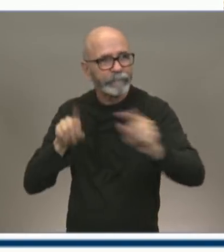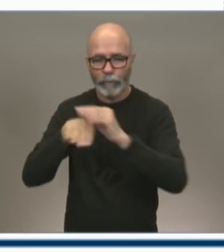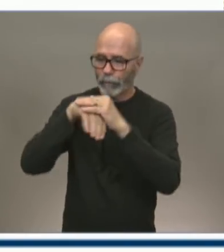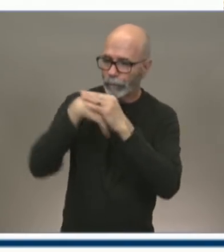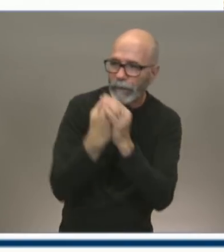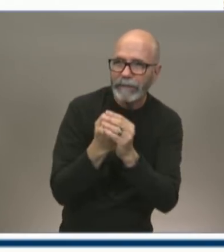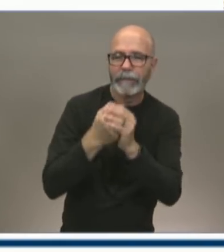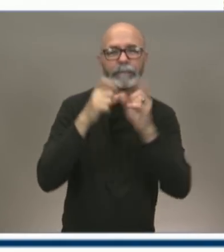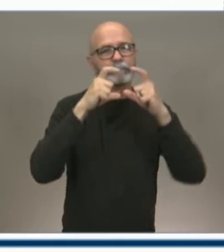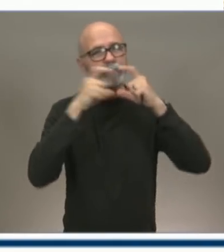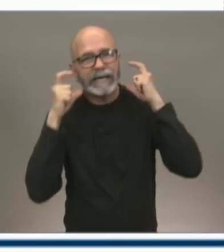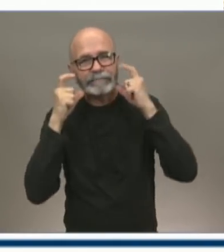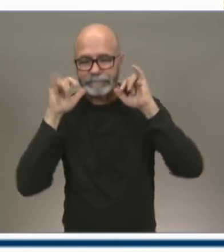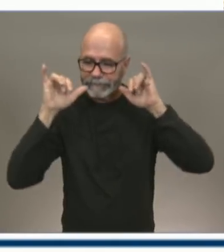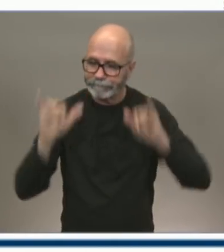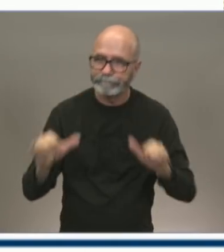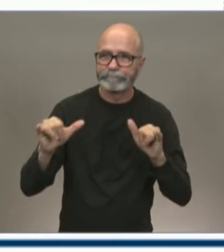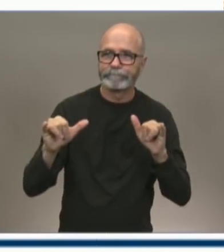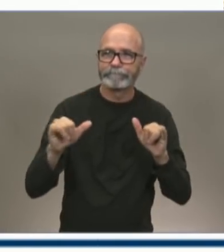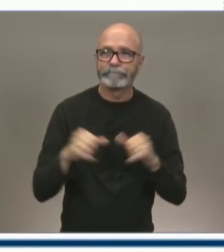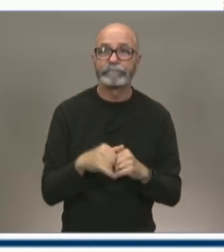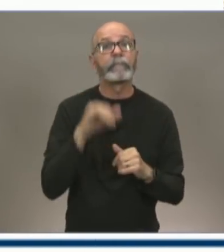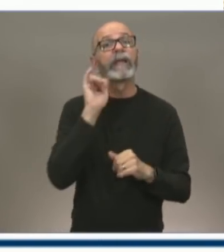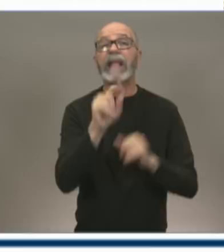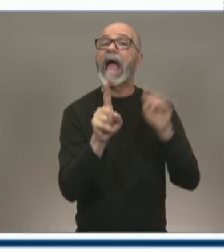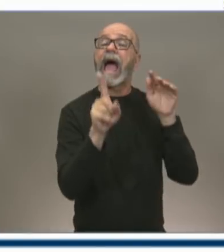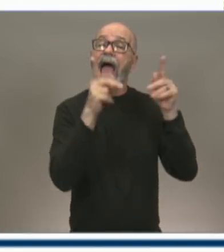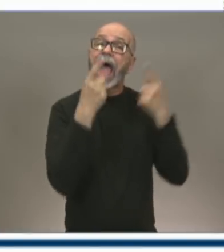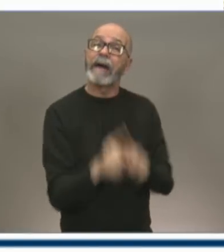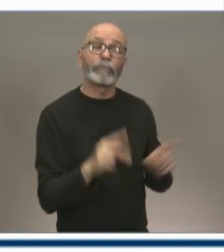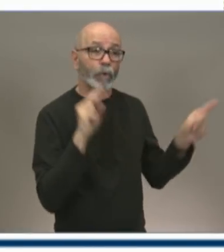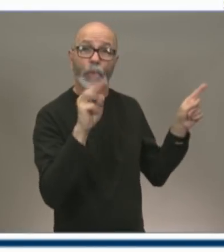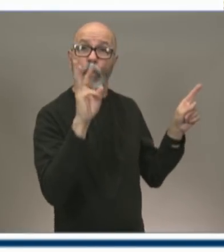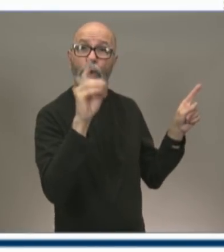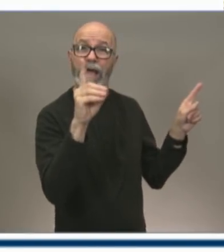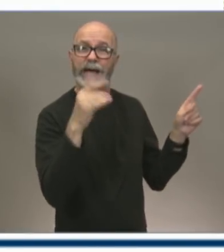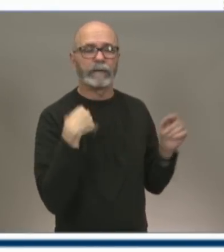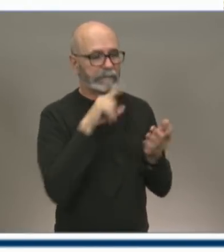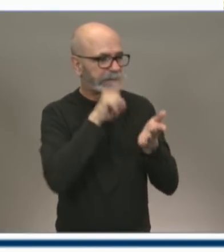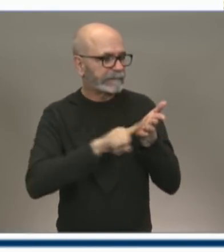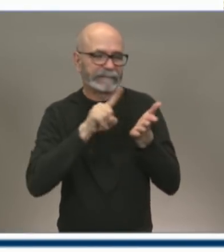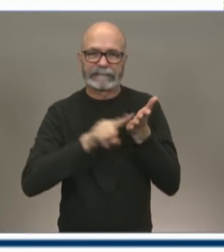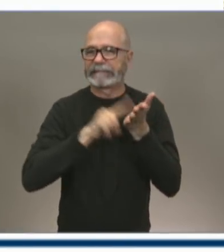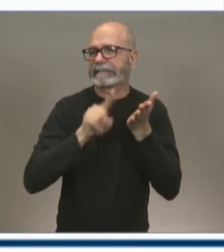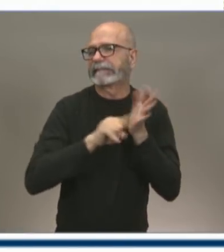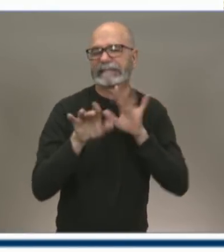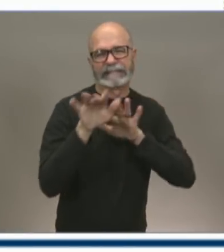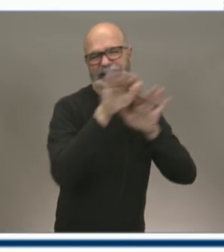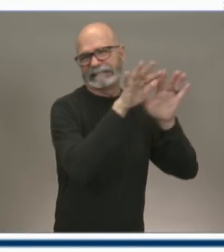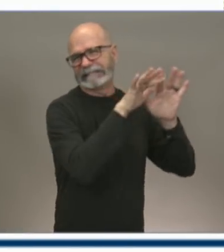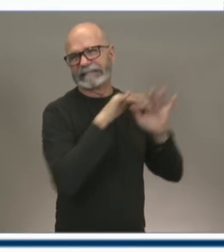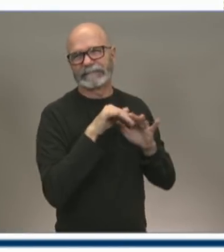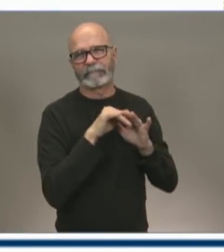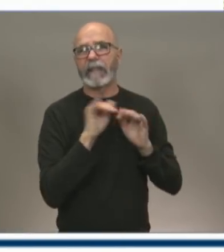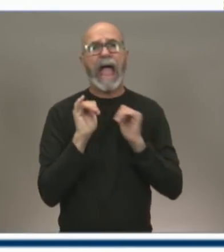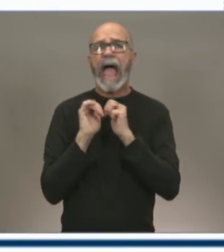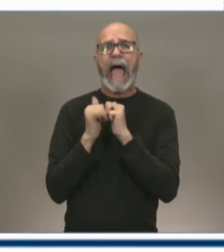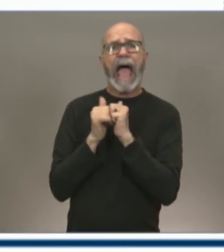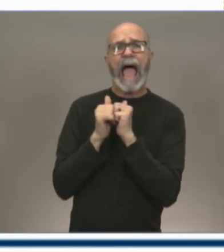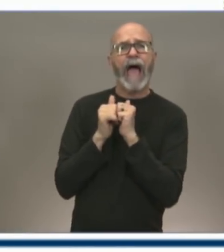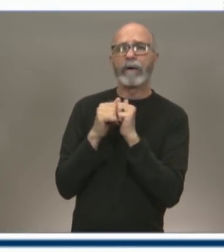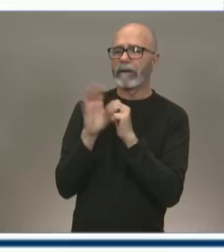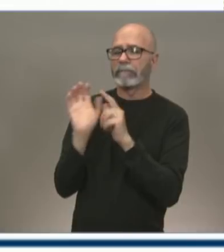what happened there. We did a number of reviews, including one around infection prevention and control, which made a